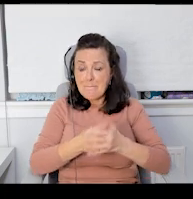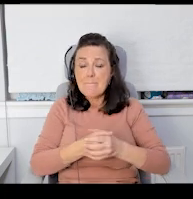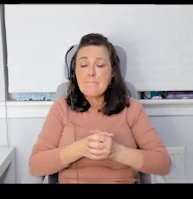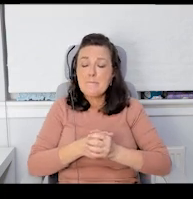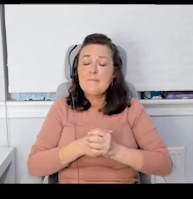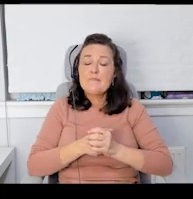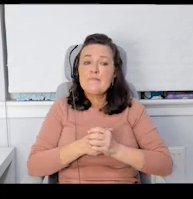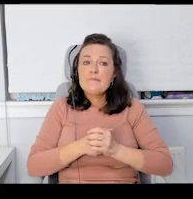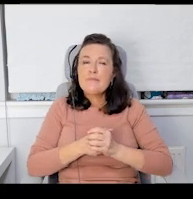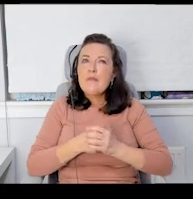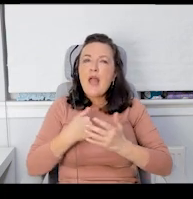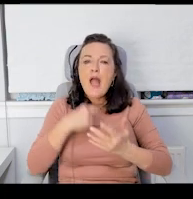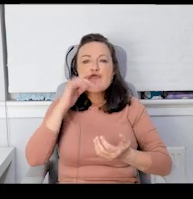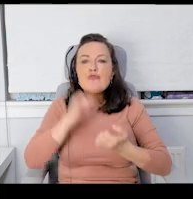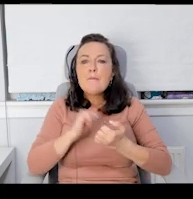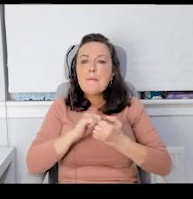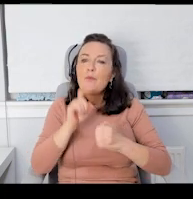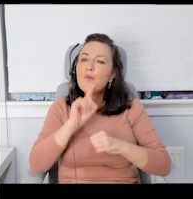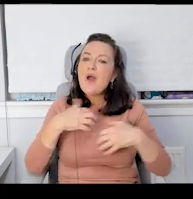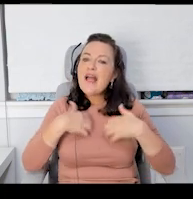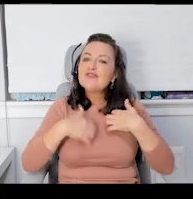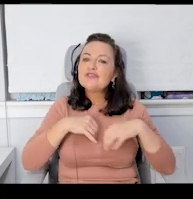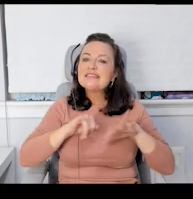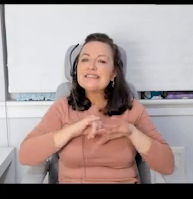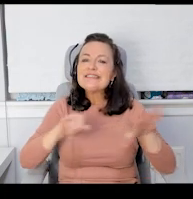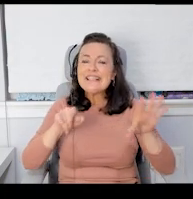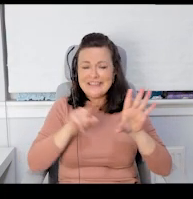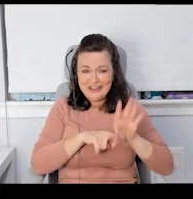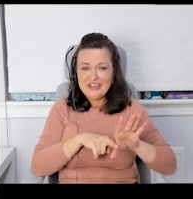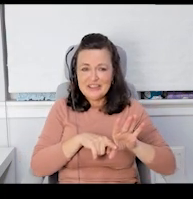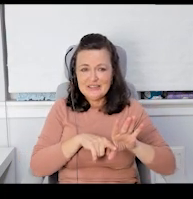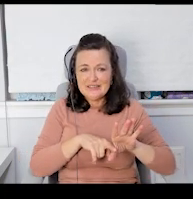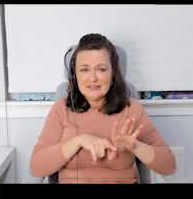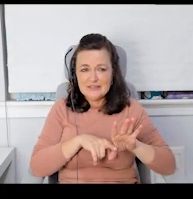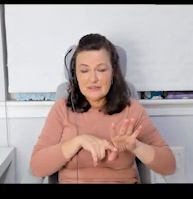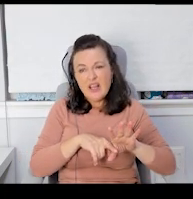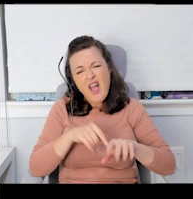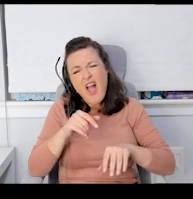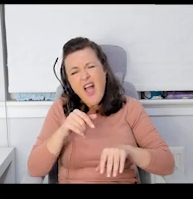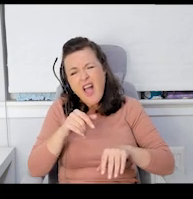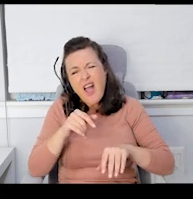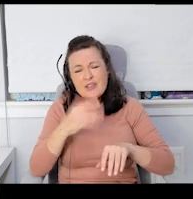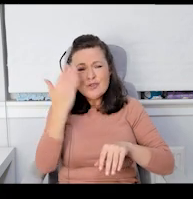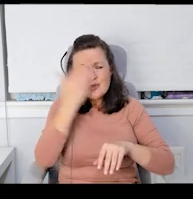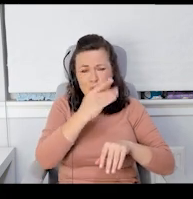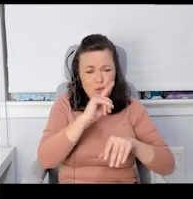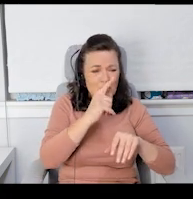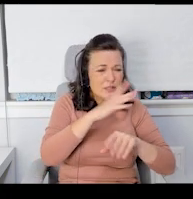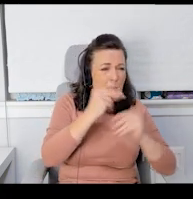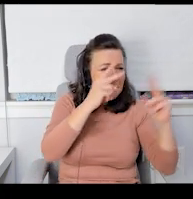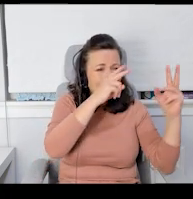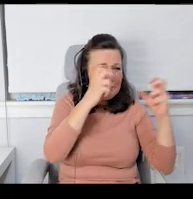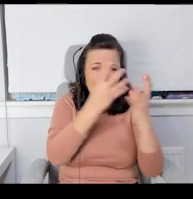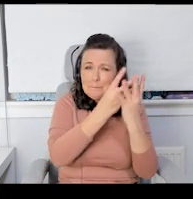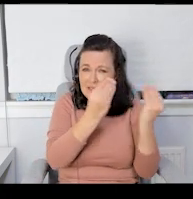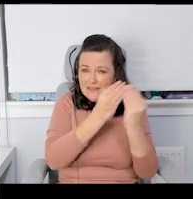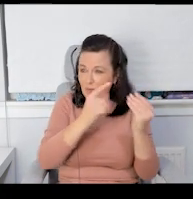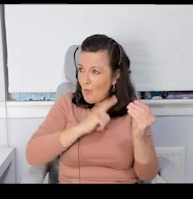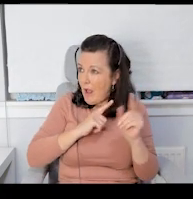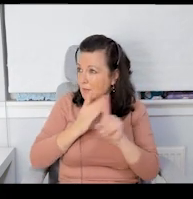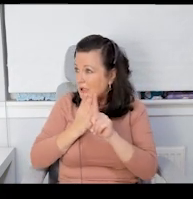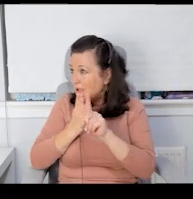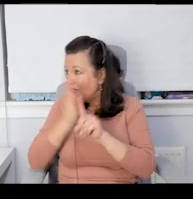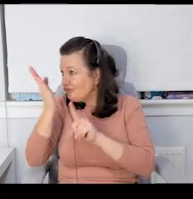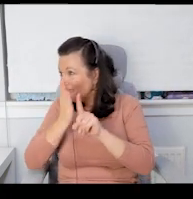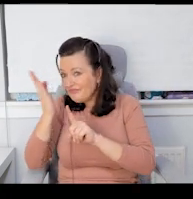was interesting in my sixth year is that I was missing some time off of subjects, but the teachers are amazing and they would